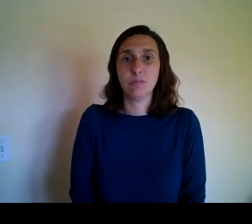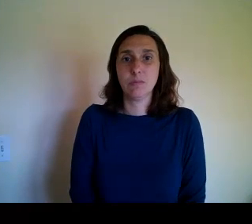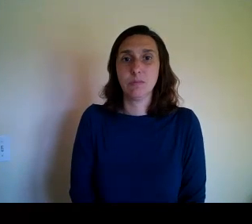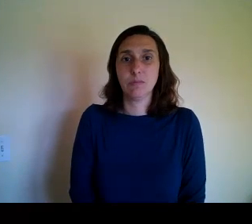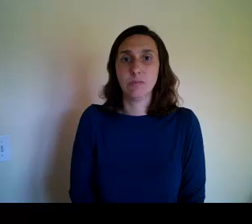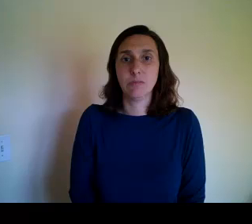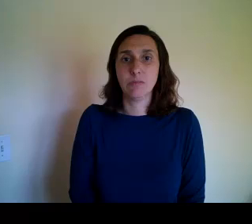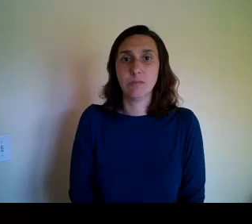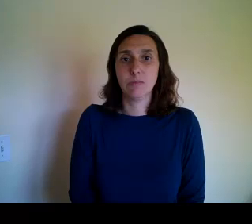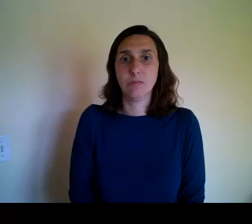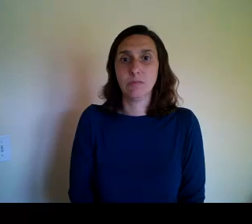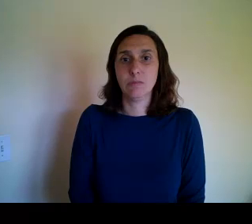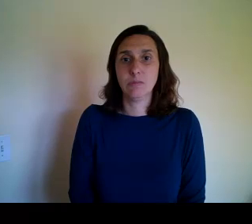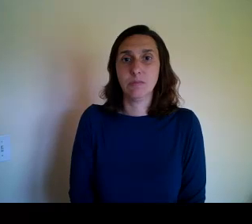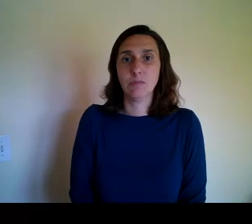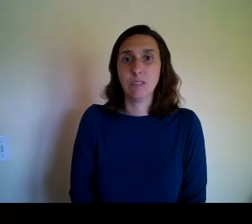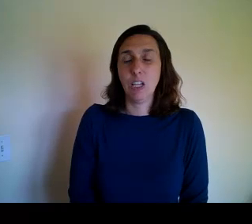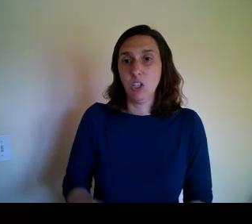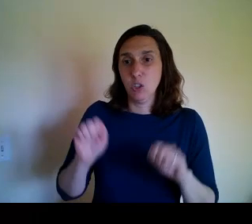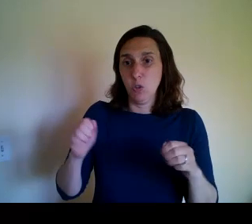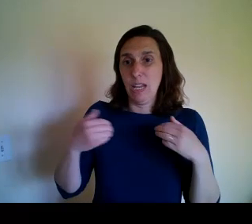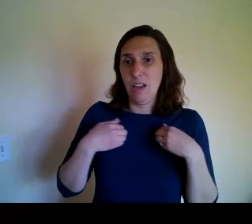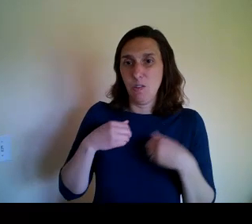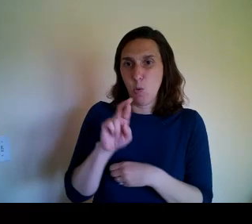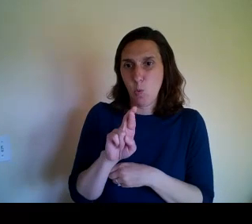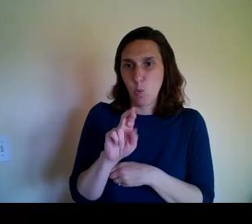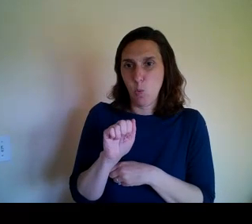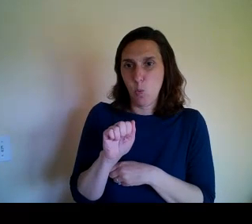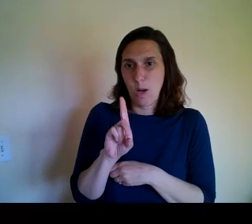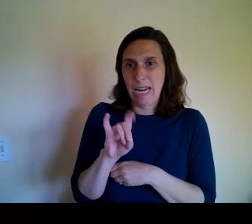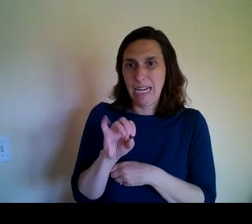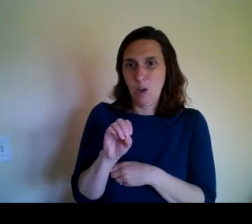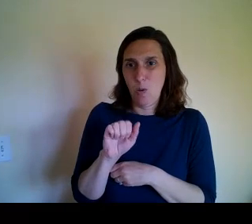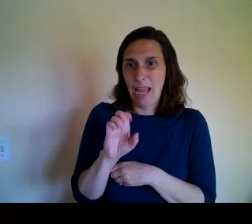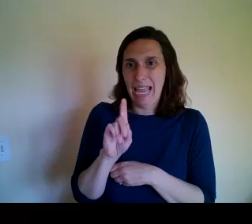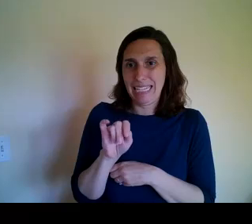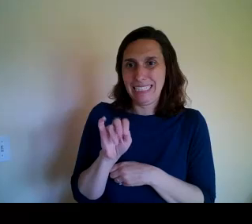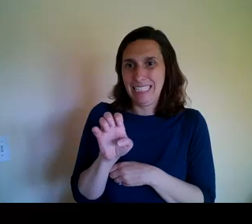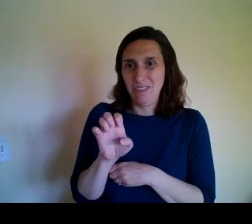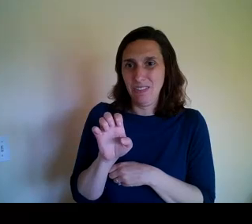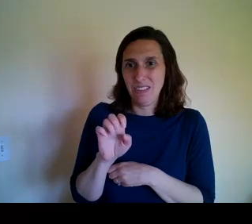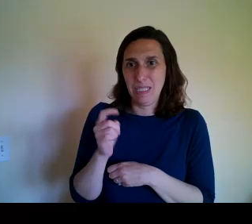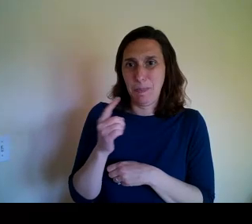is I could have a radioactive substance or something that is decaying.